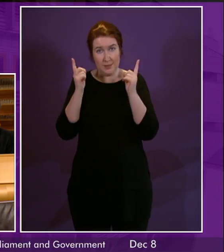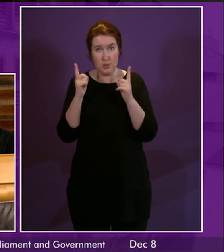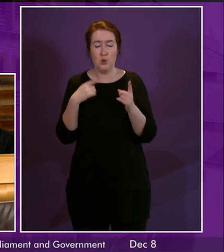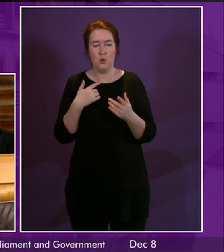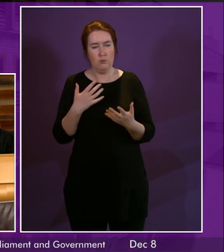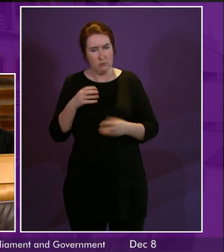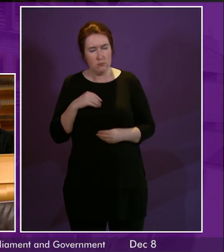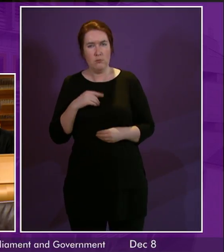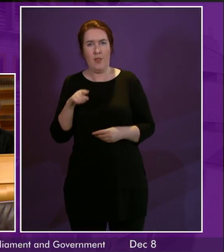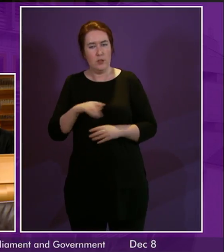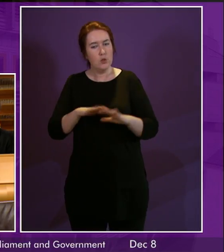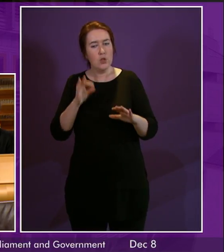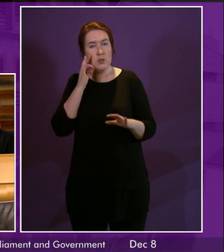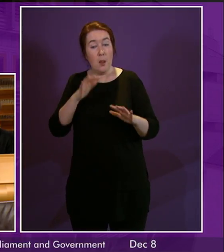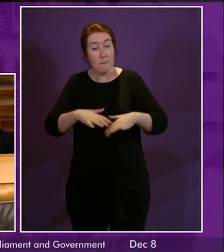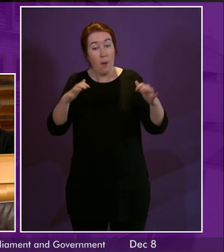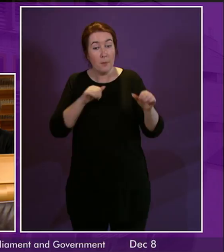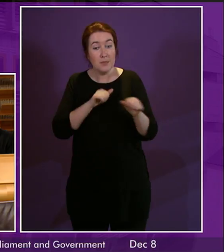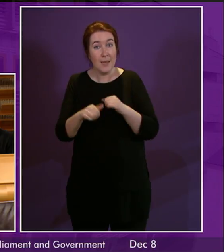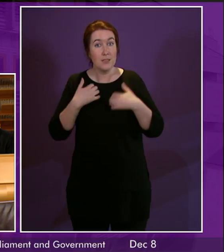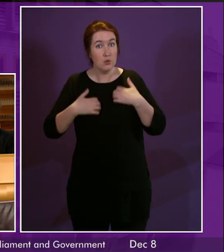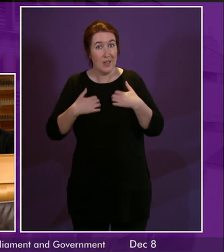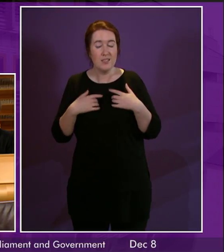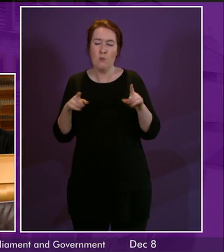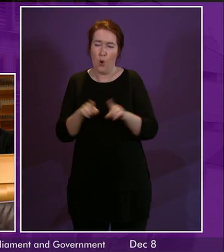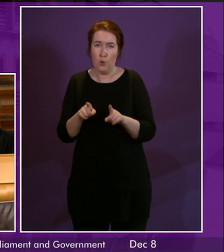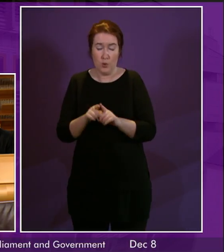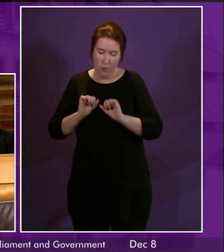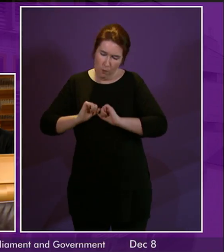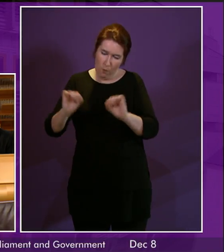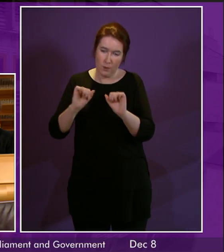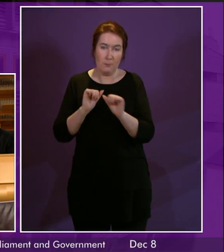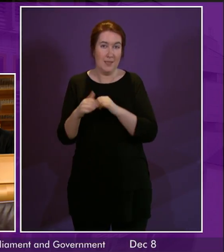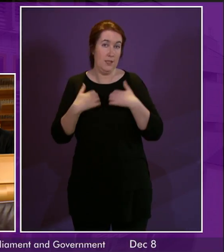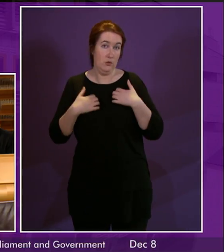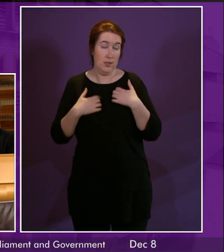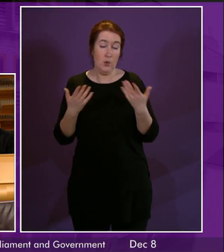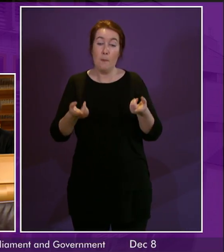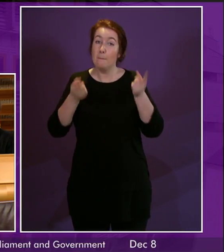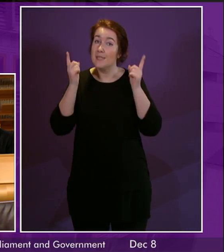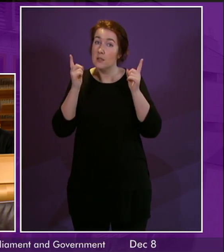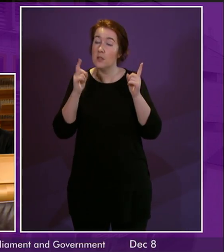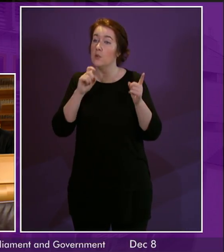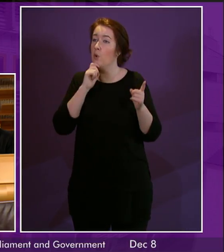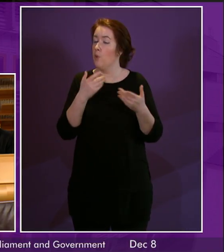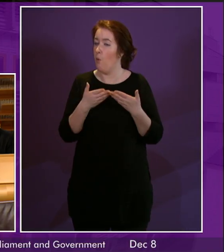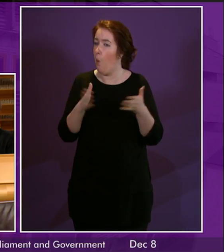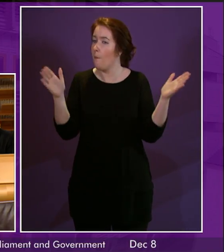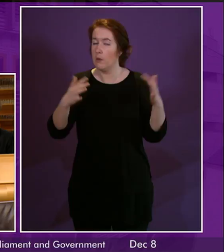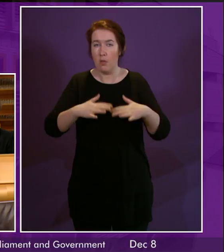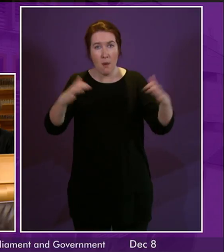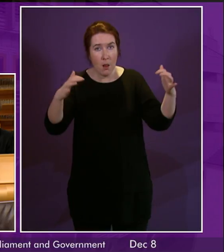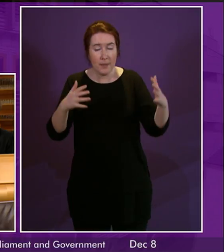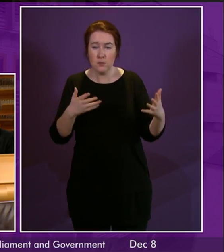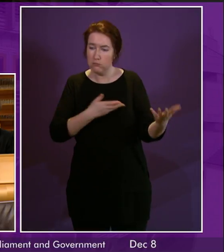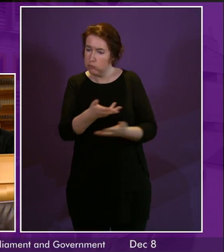that this is not only in the Parliament's best interests, it's also in their own interests. Ministers who are open with the Parliament